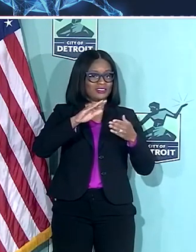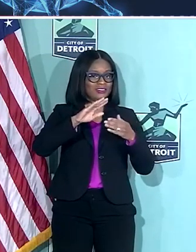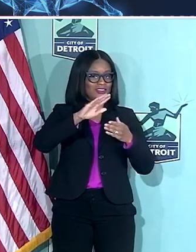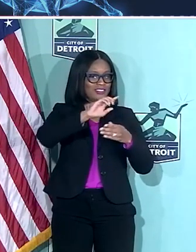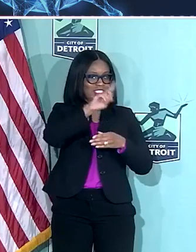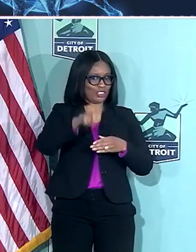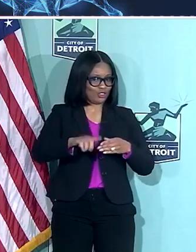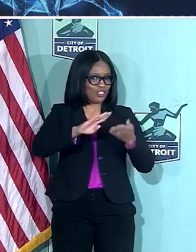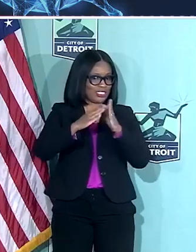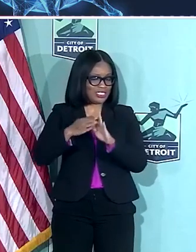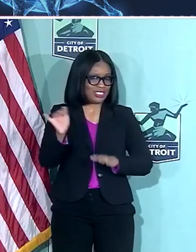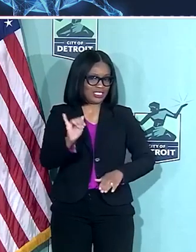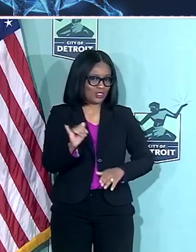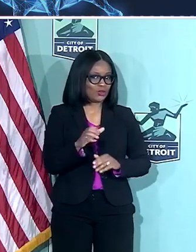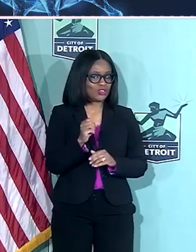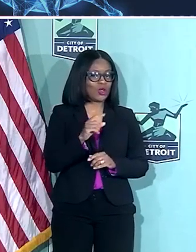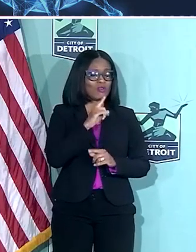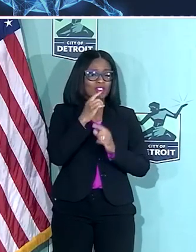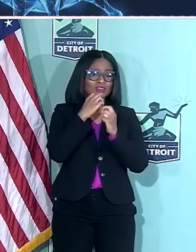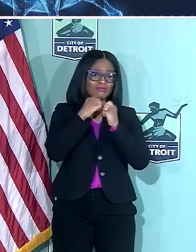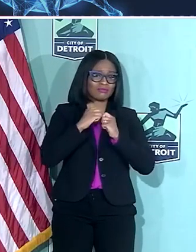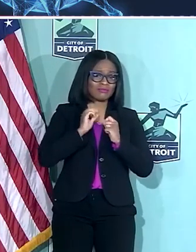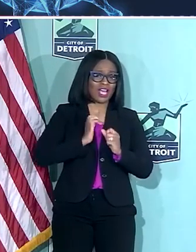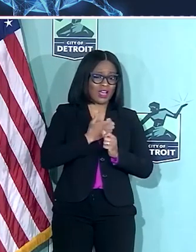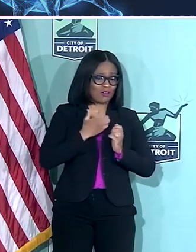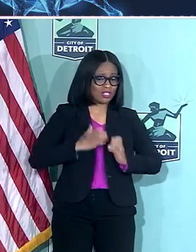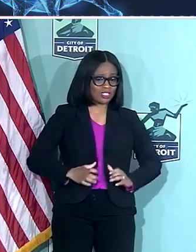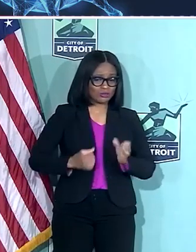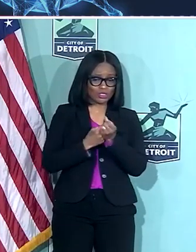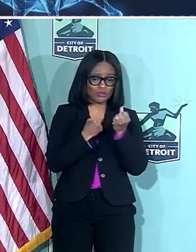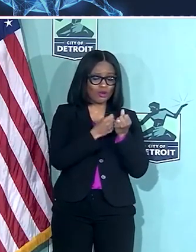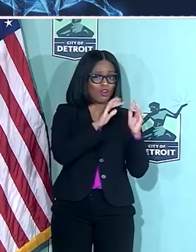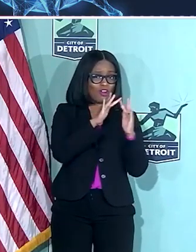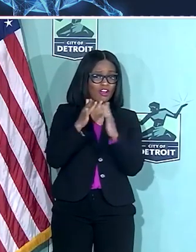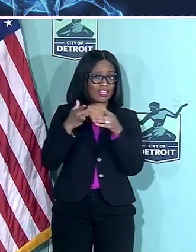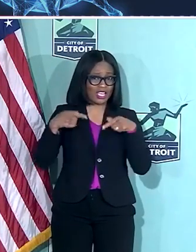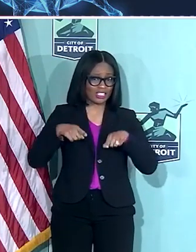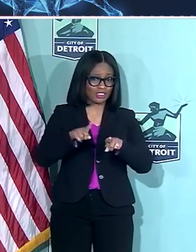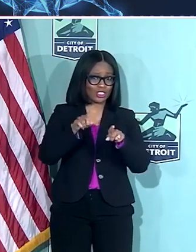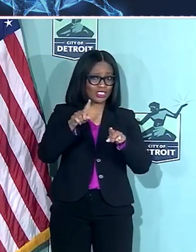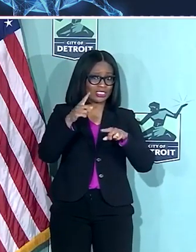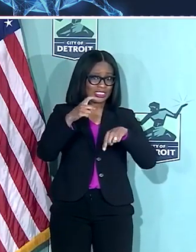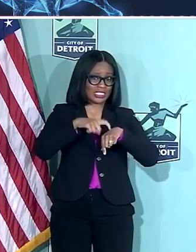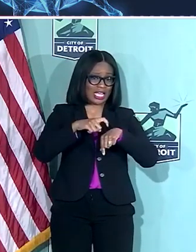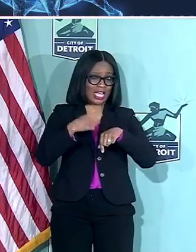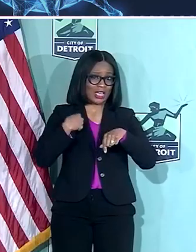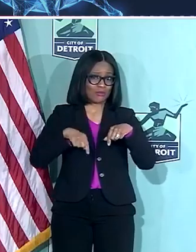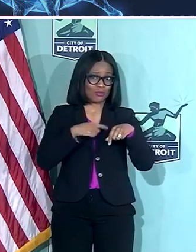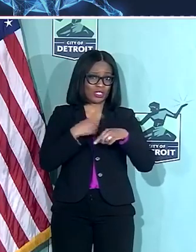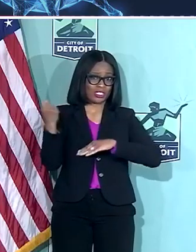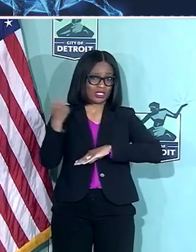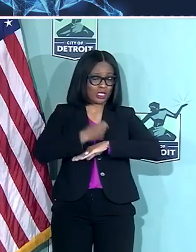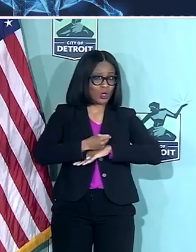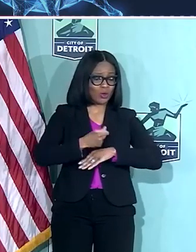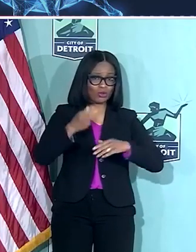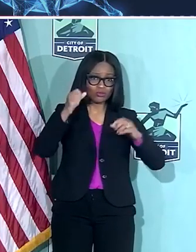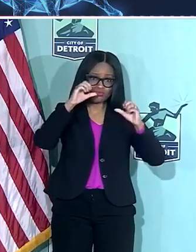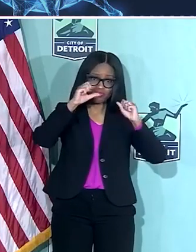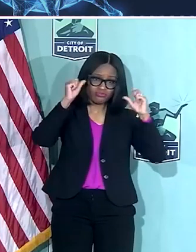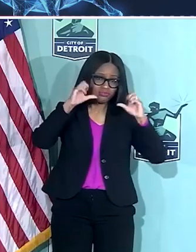our valued customers' support online during the shutdown. It's been amazing.